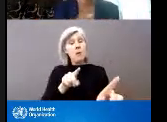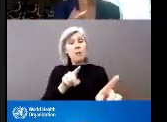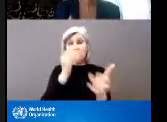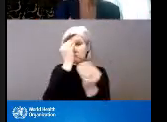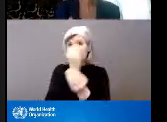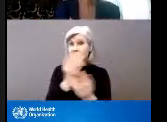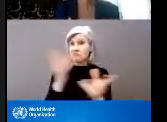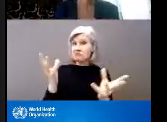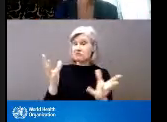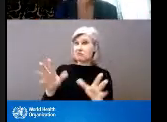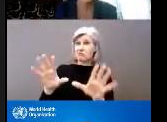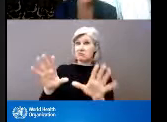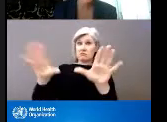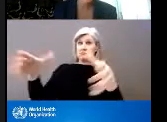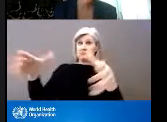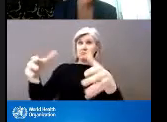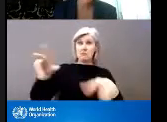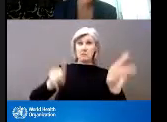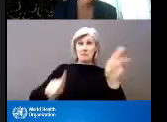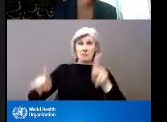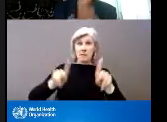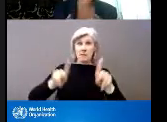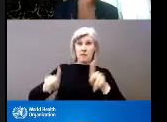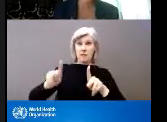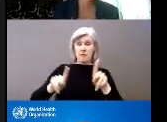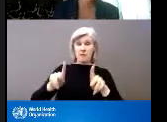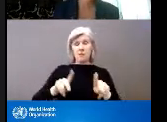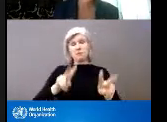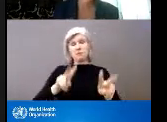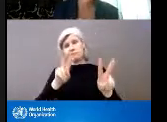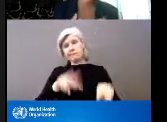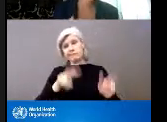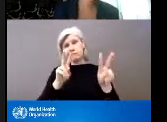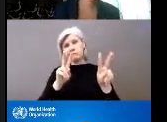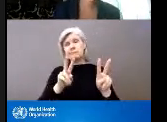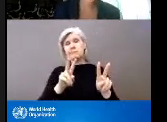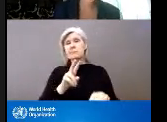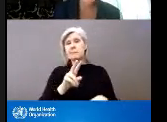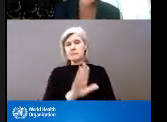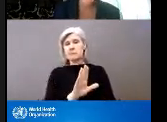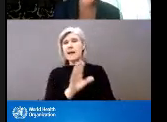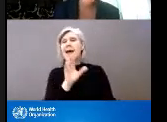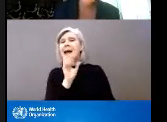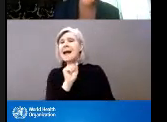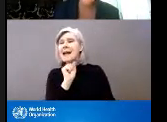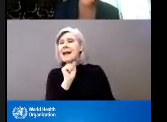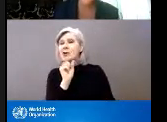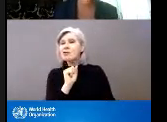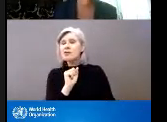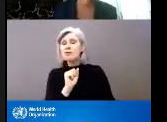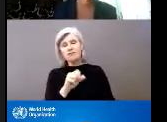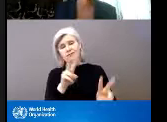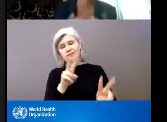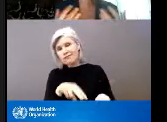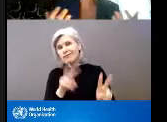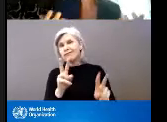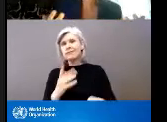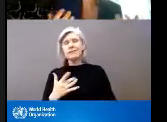then devalues, as a result of ageism, the abilities of older people and younger people to